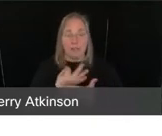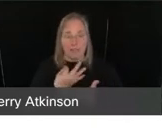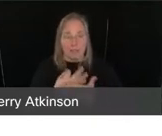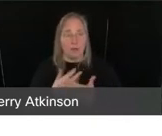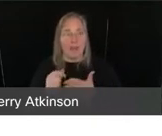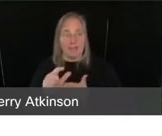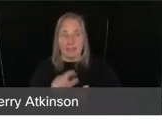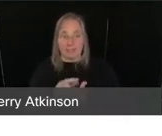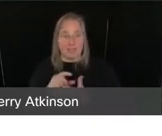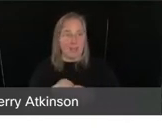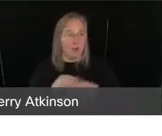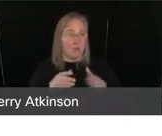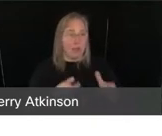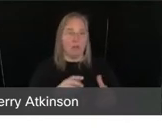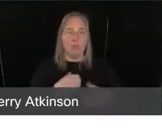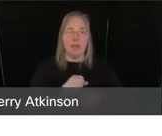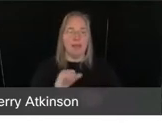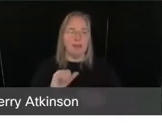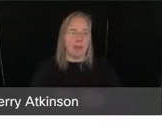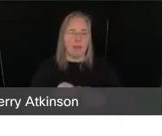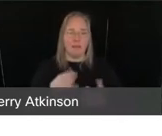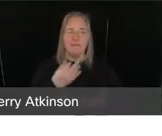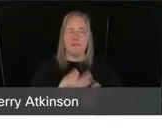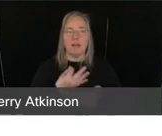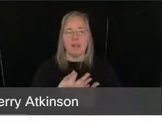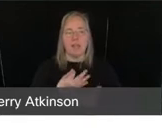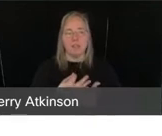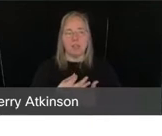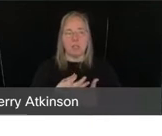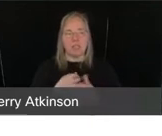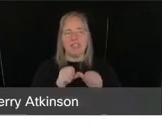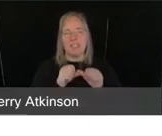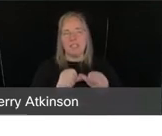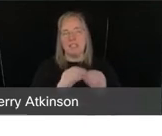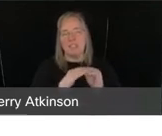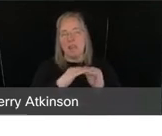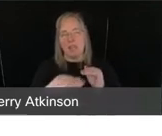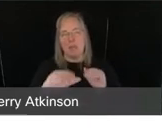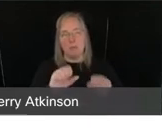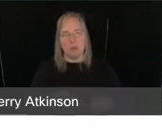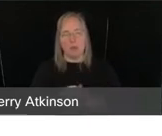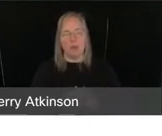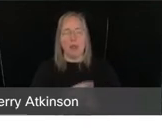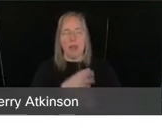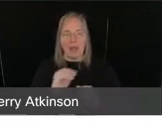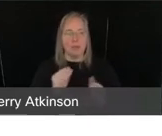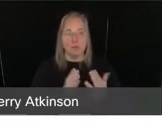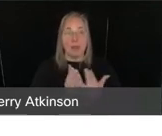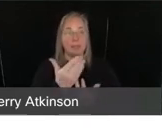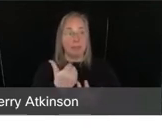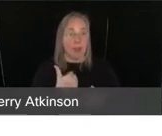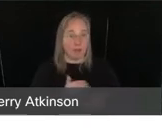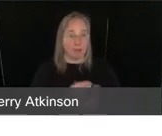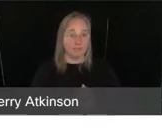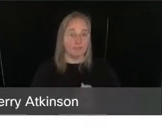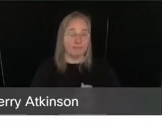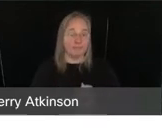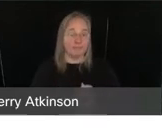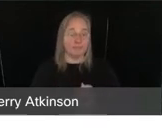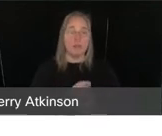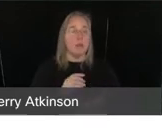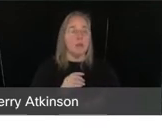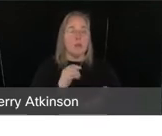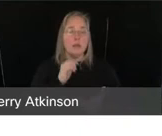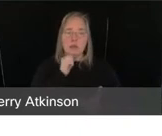in a way to make it financially sustainable and transparent. The